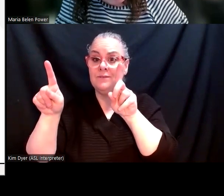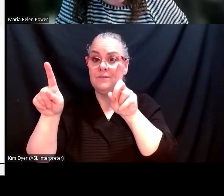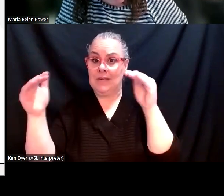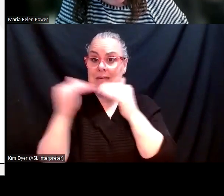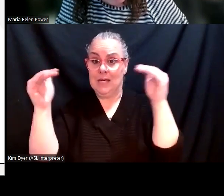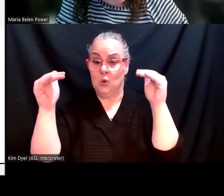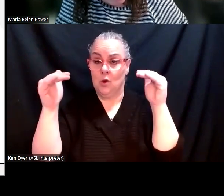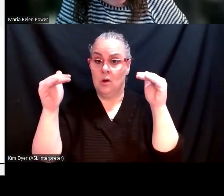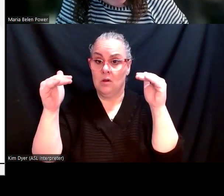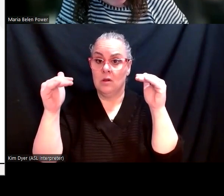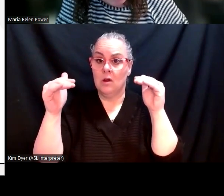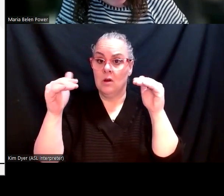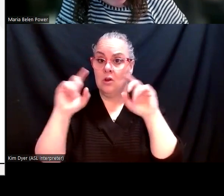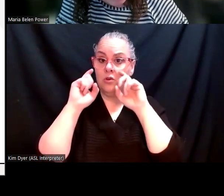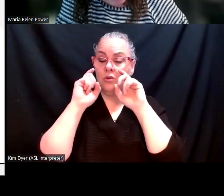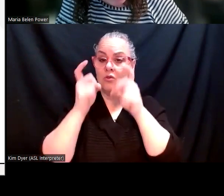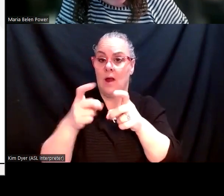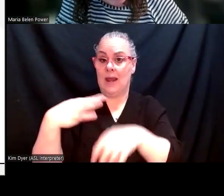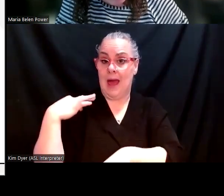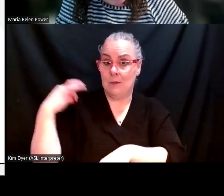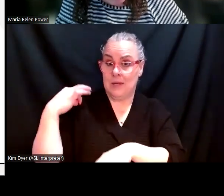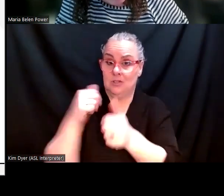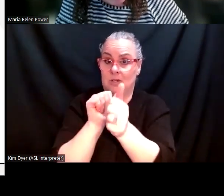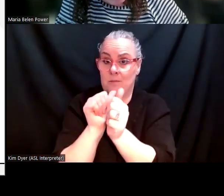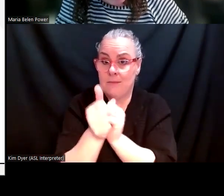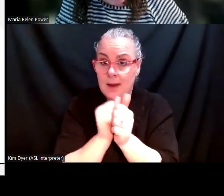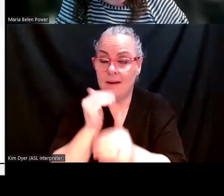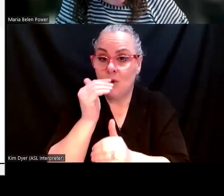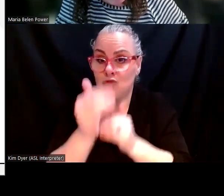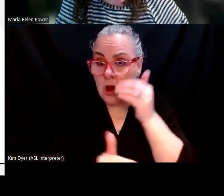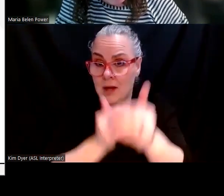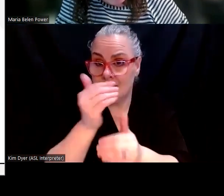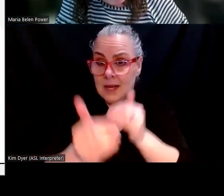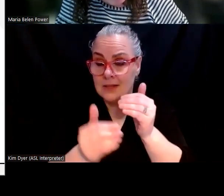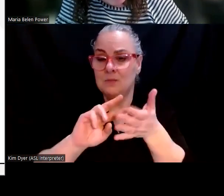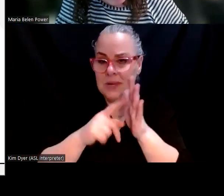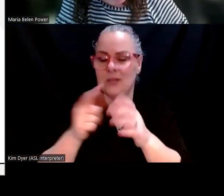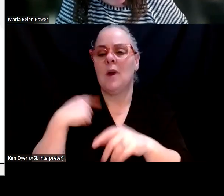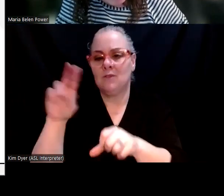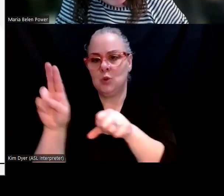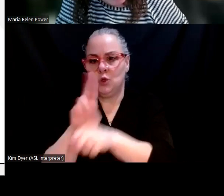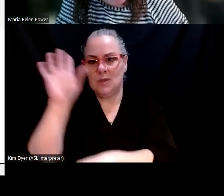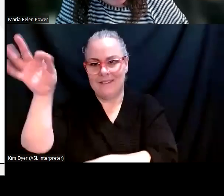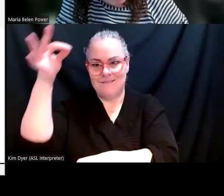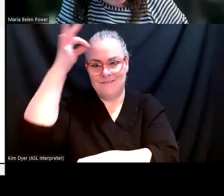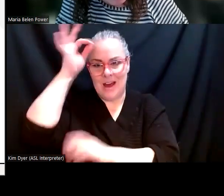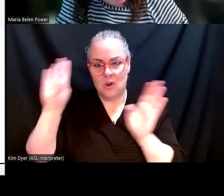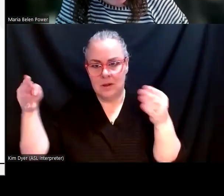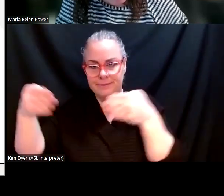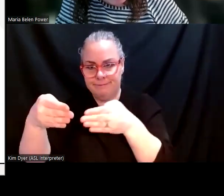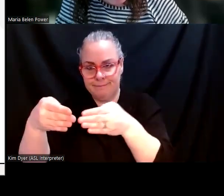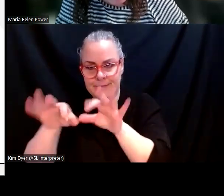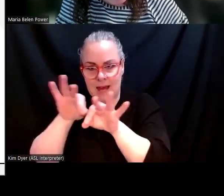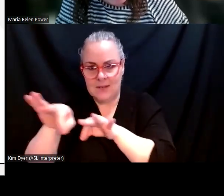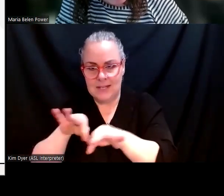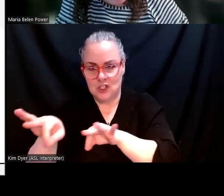grant application competitive process, we have to use the federal definition. That does